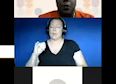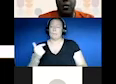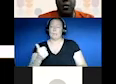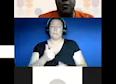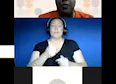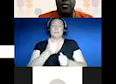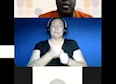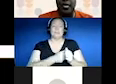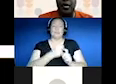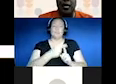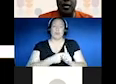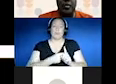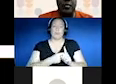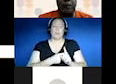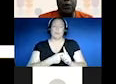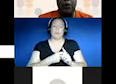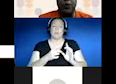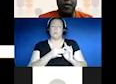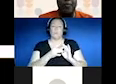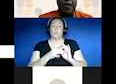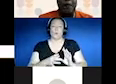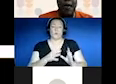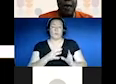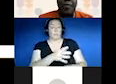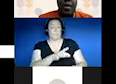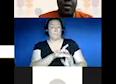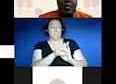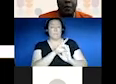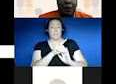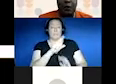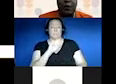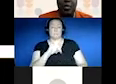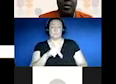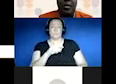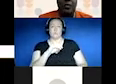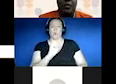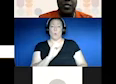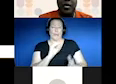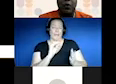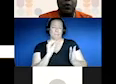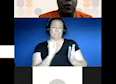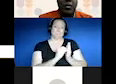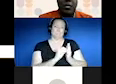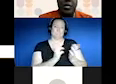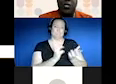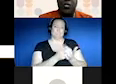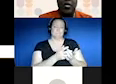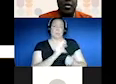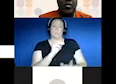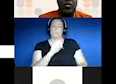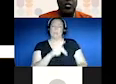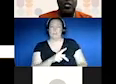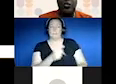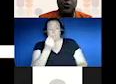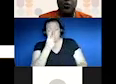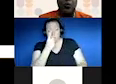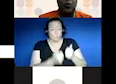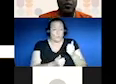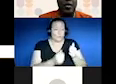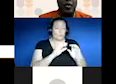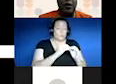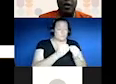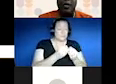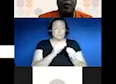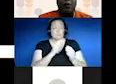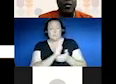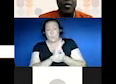outreach coordinators take a zip code and they map that zip code. They understand what organizations, agencies, schools